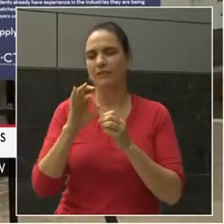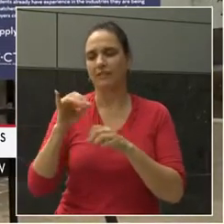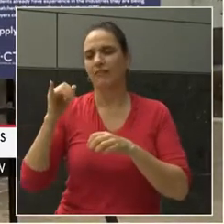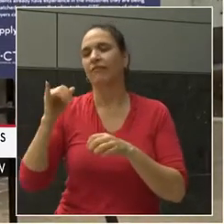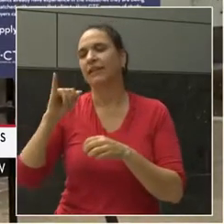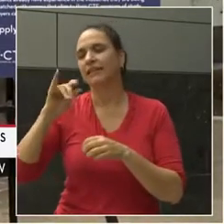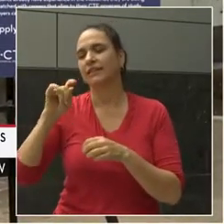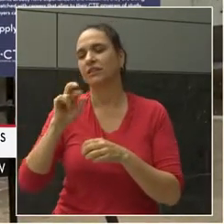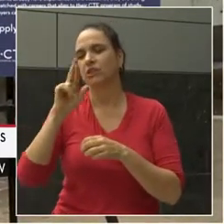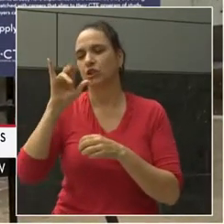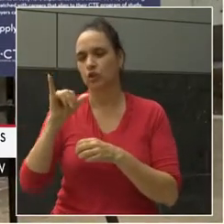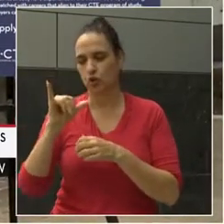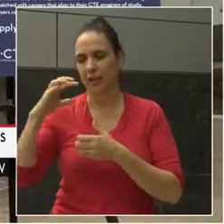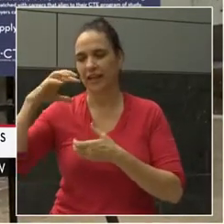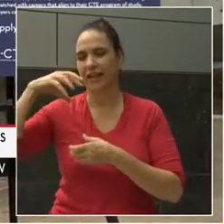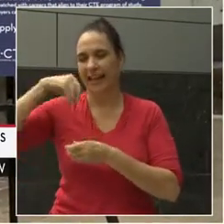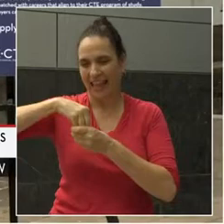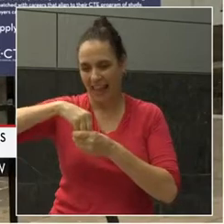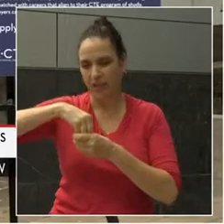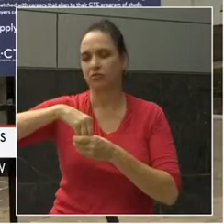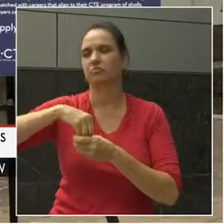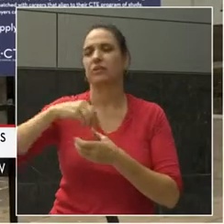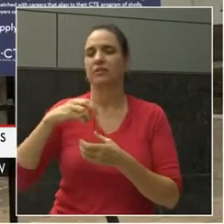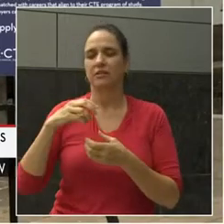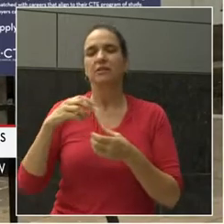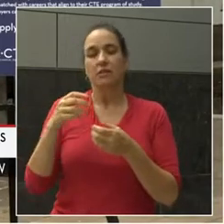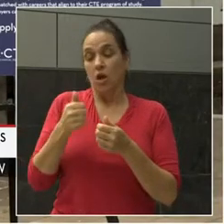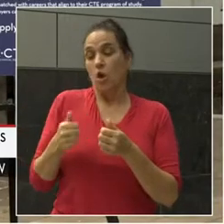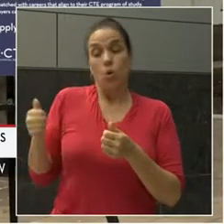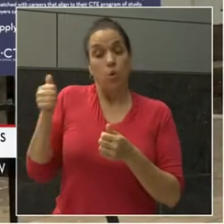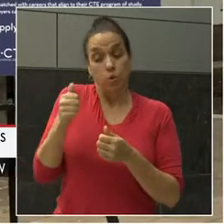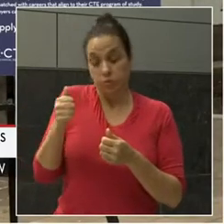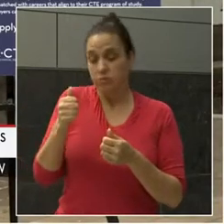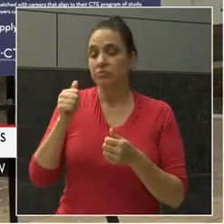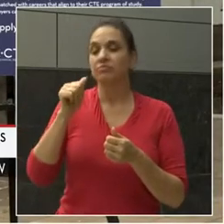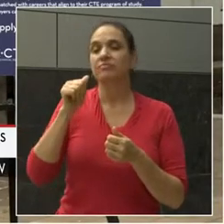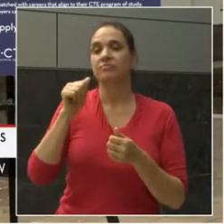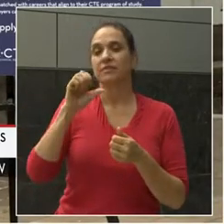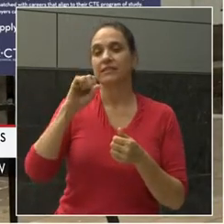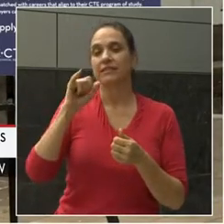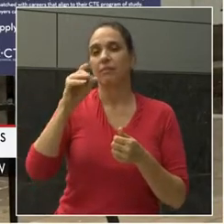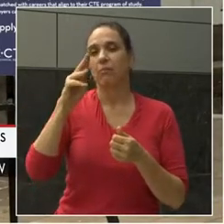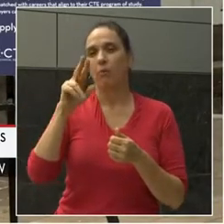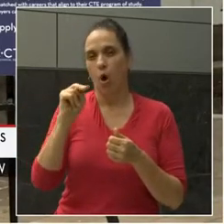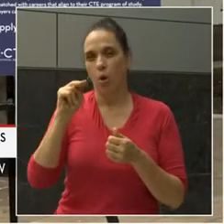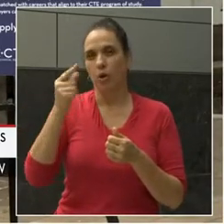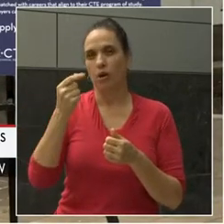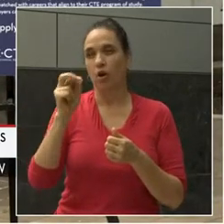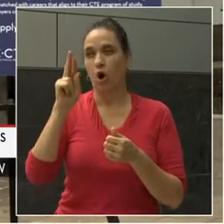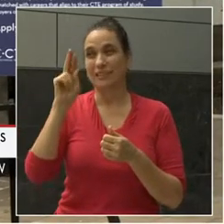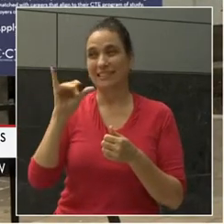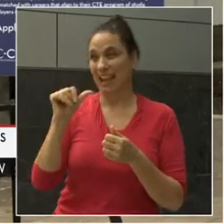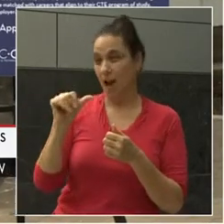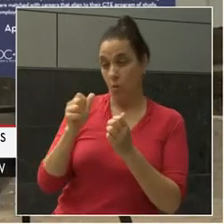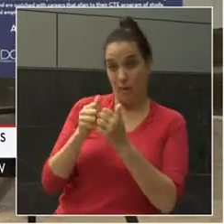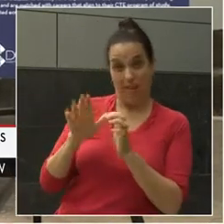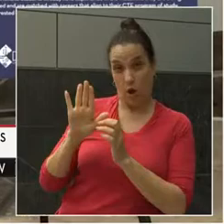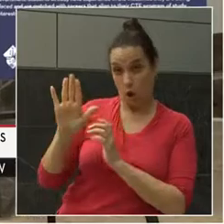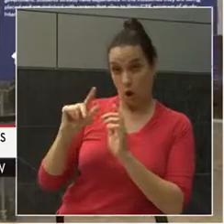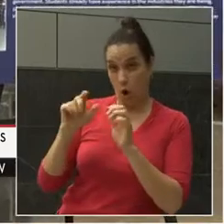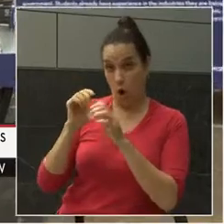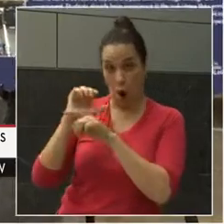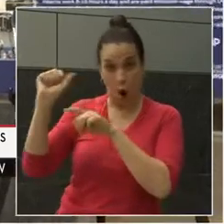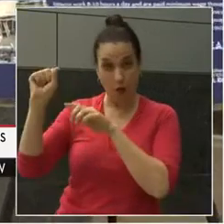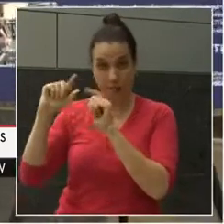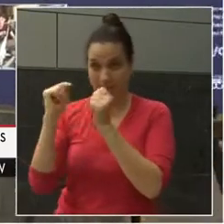is led by Ms. Simone Garcia. Without her and her awesome team, this work would not be possible. So thank you,